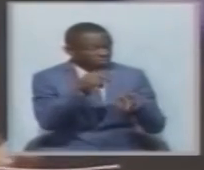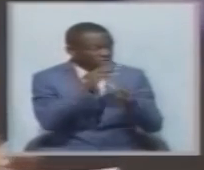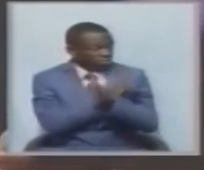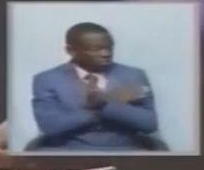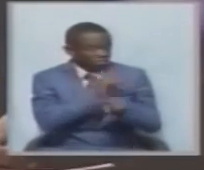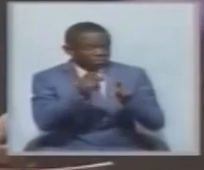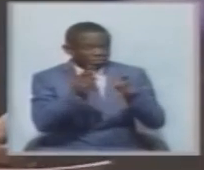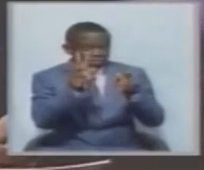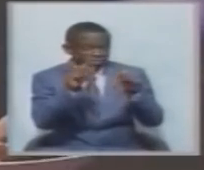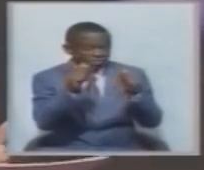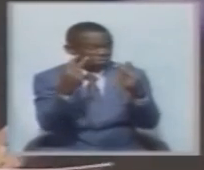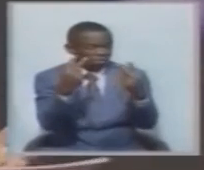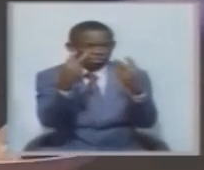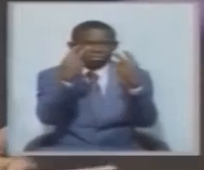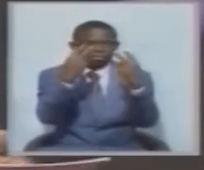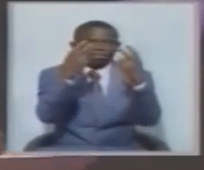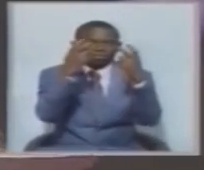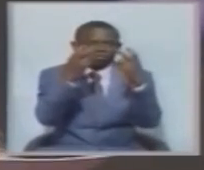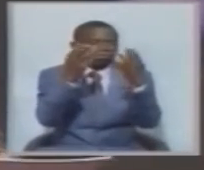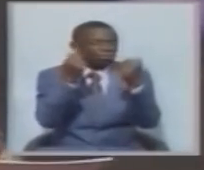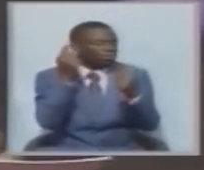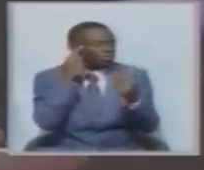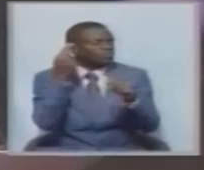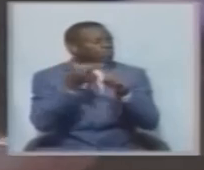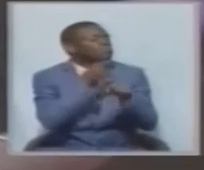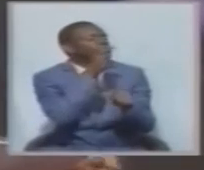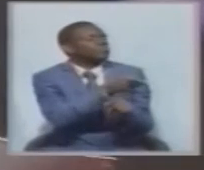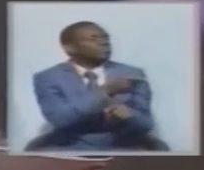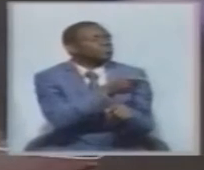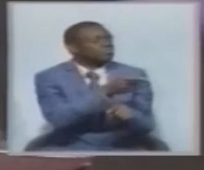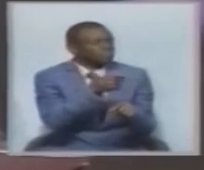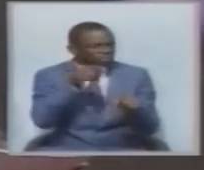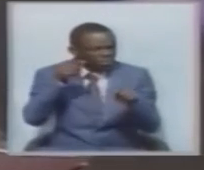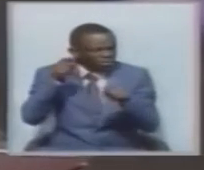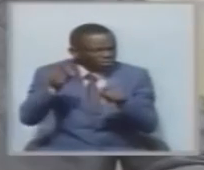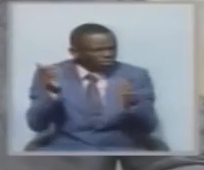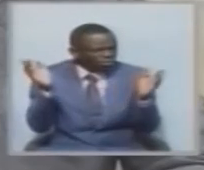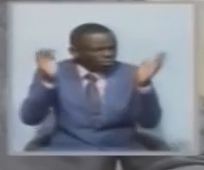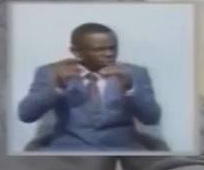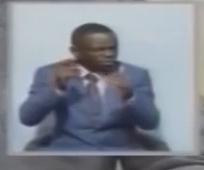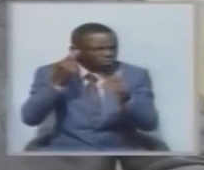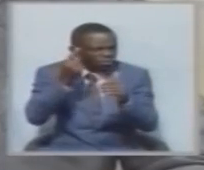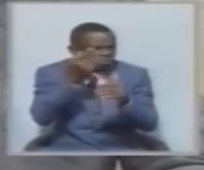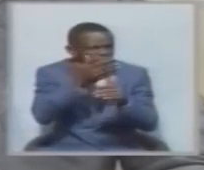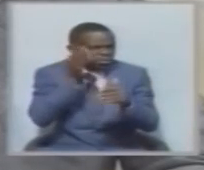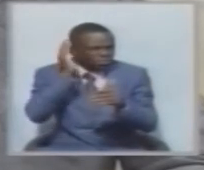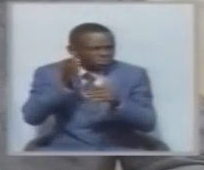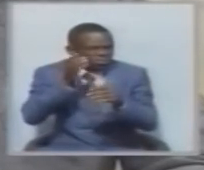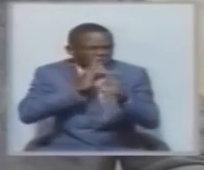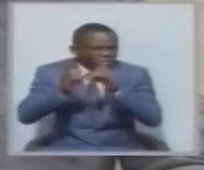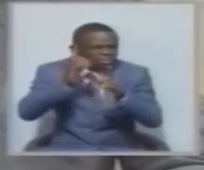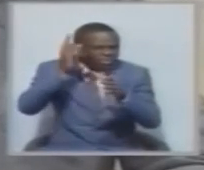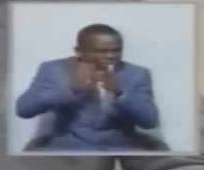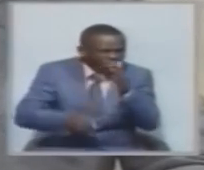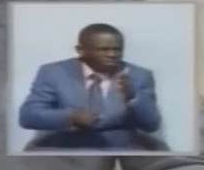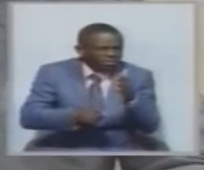want you to speak about something that is going to be resolved from this meeting, and they're going to come out with it. Is there such a thing after these meetings?